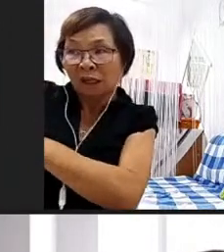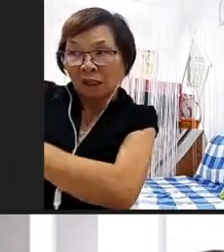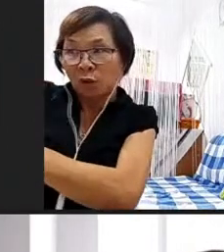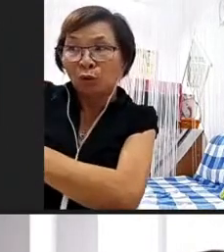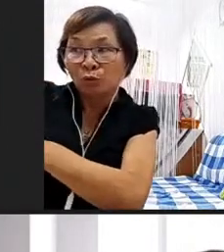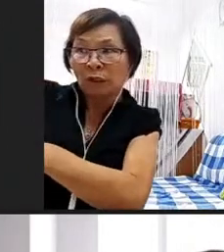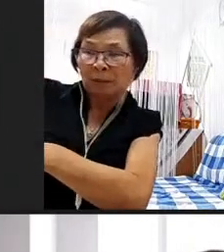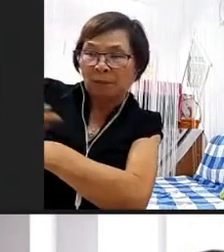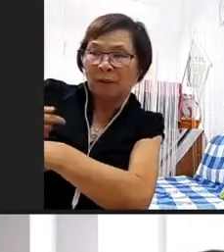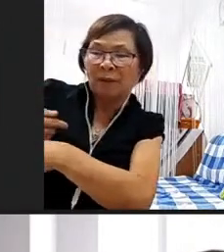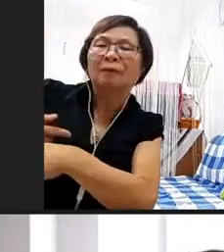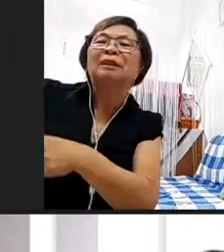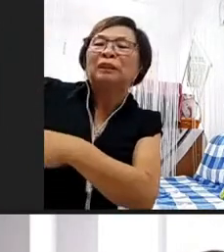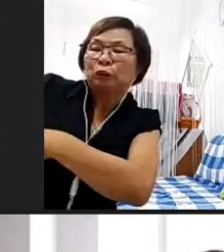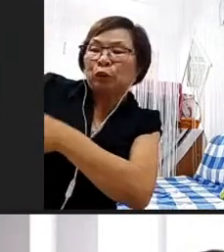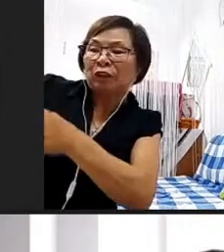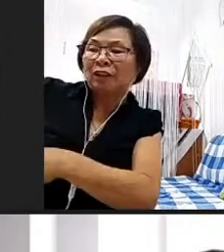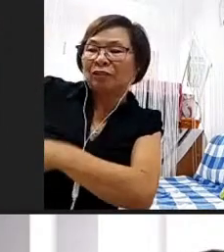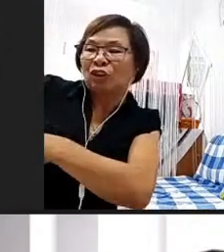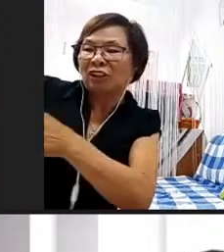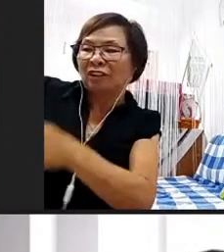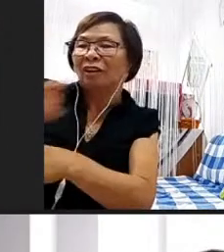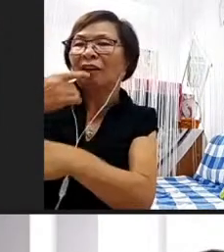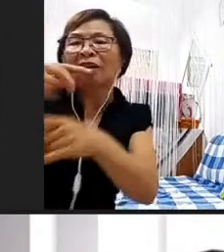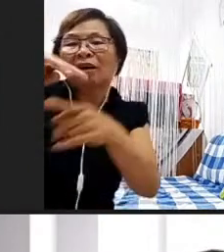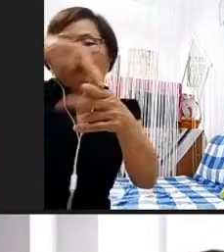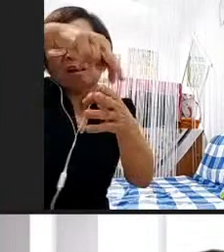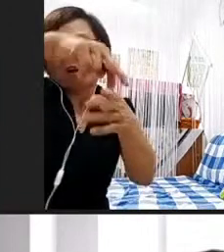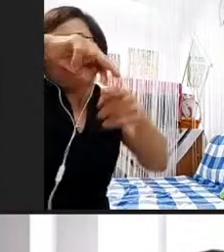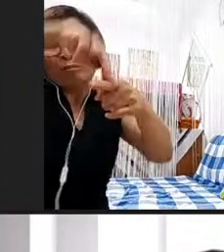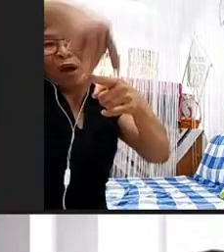Then the apprentice told the acrobat, no.